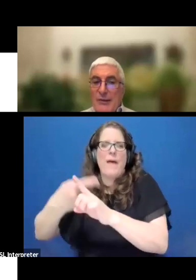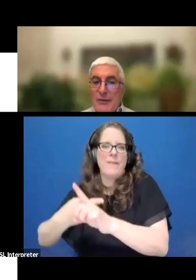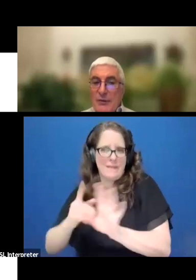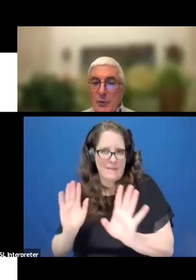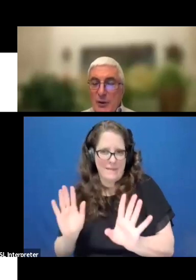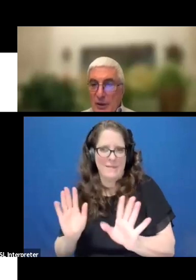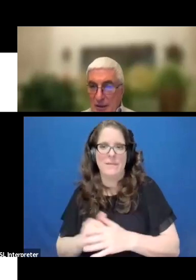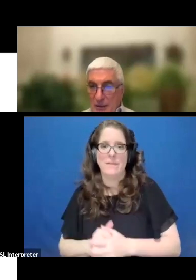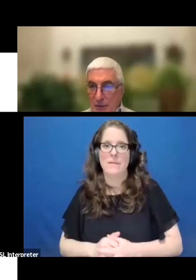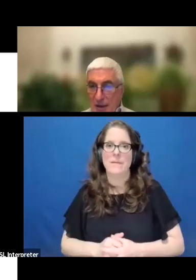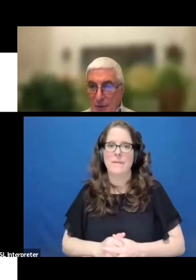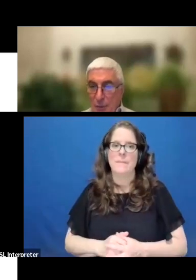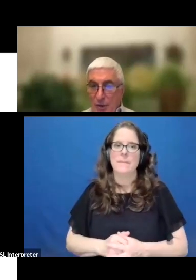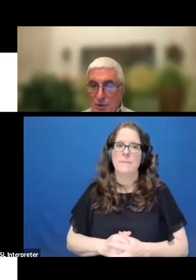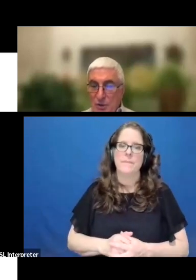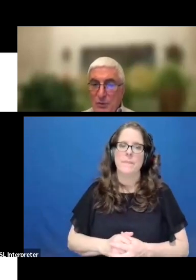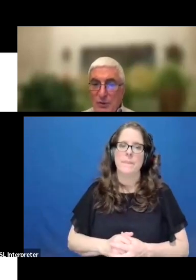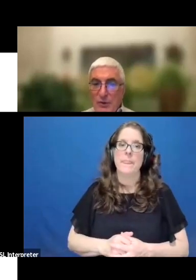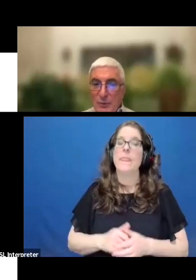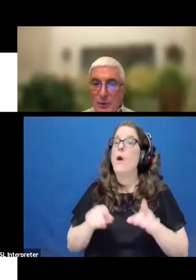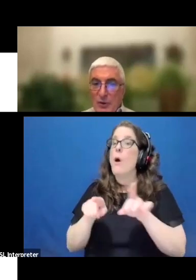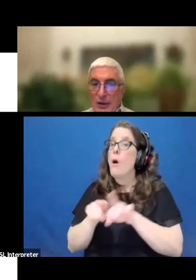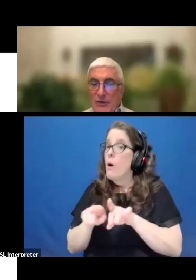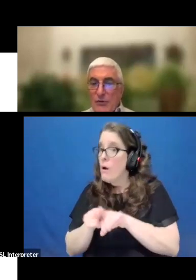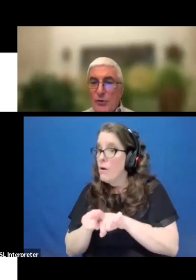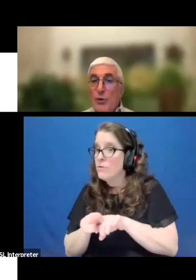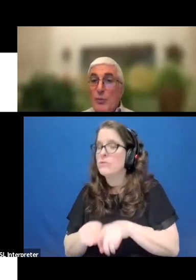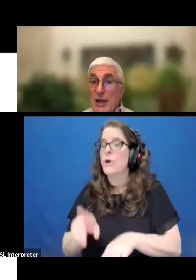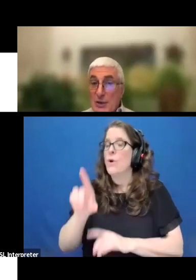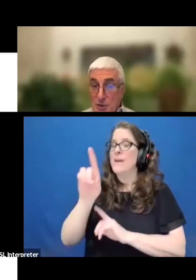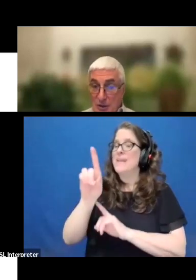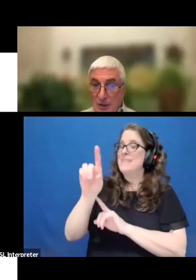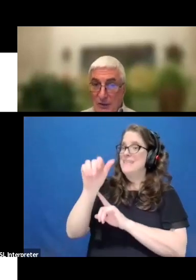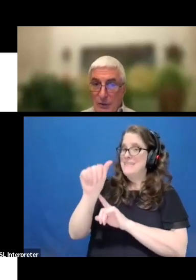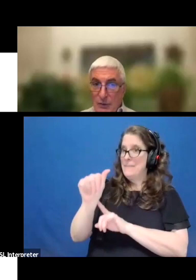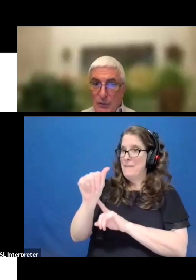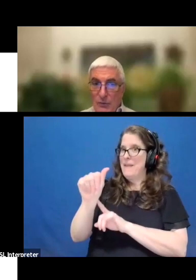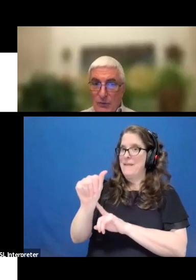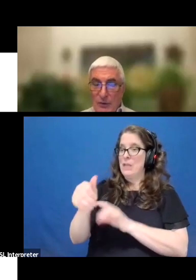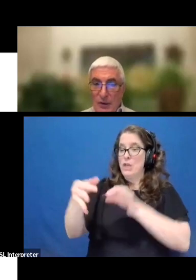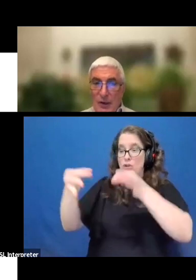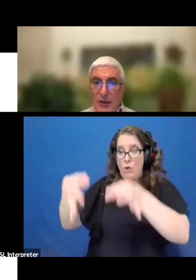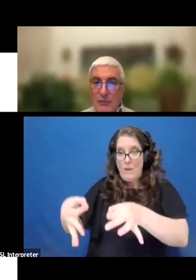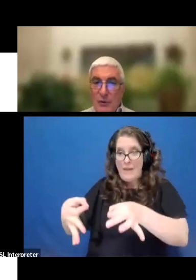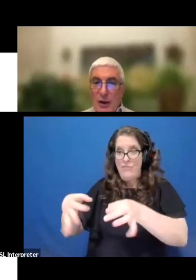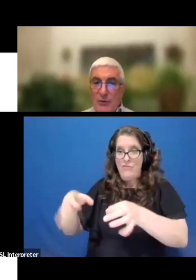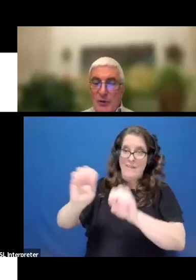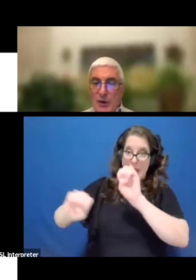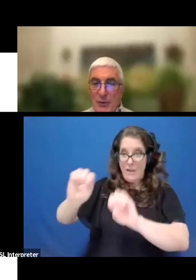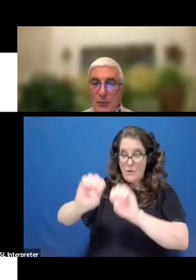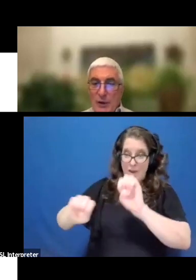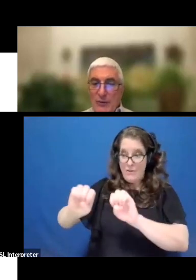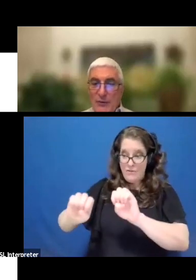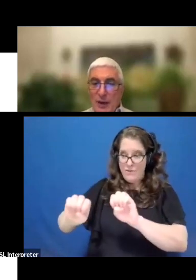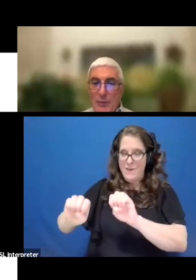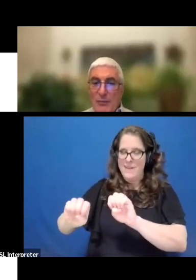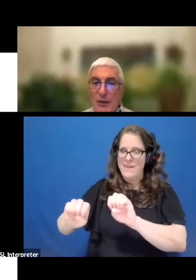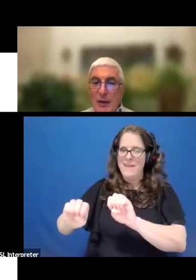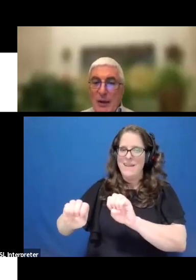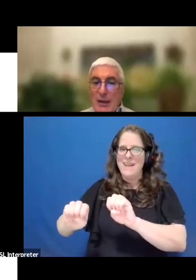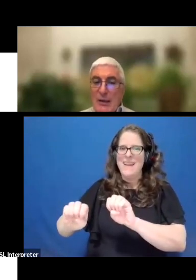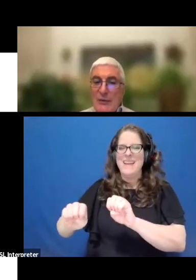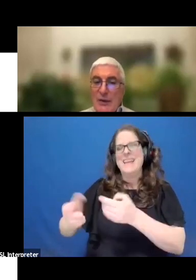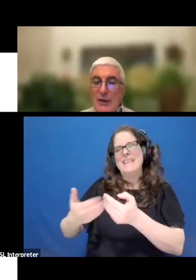Also, the disability evaluation or disability determination that's used for expedited